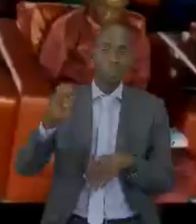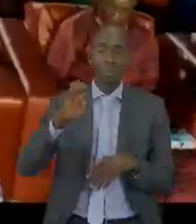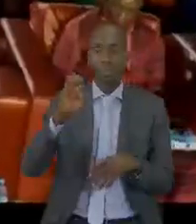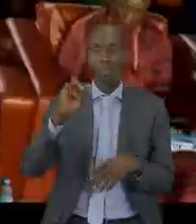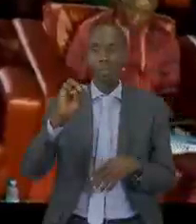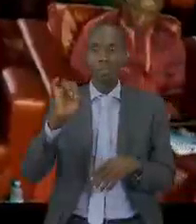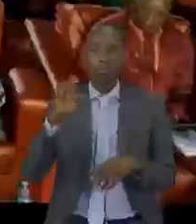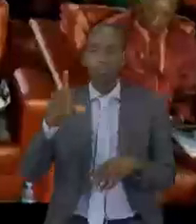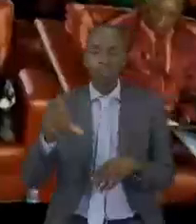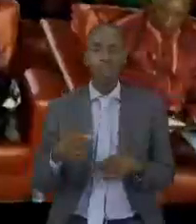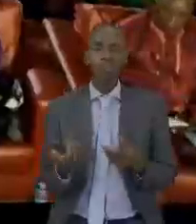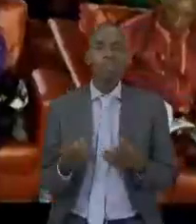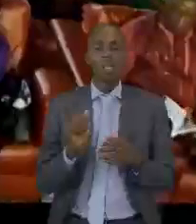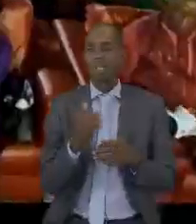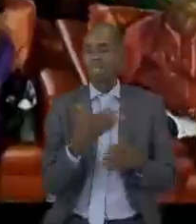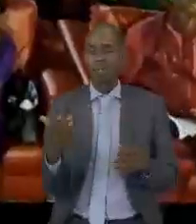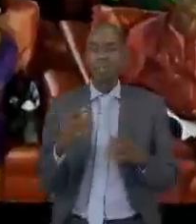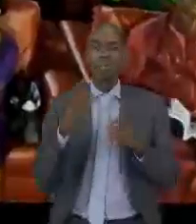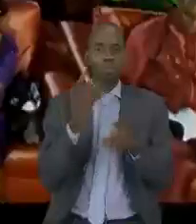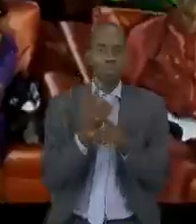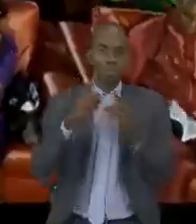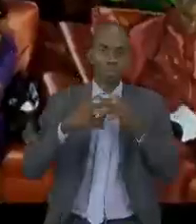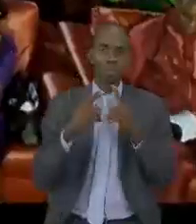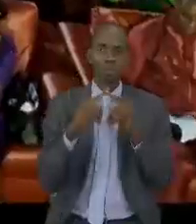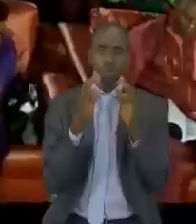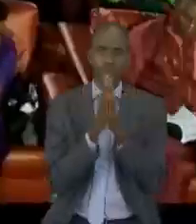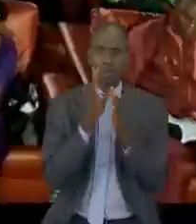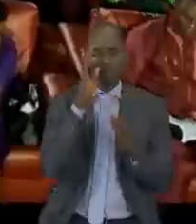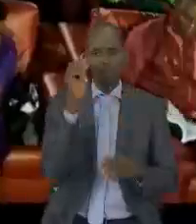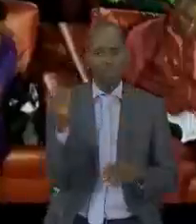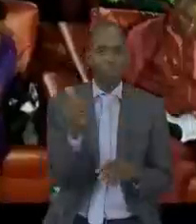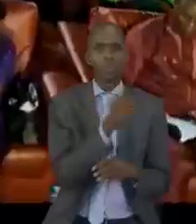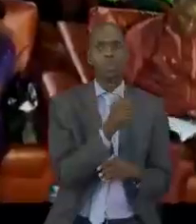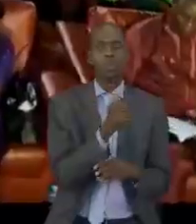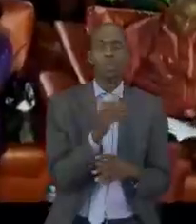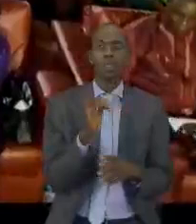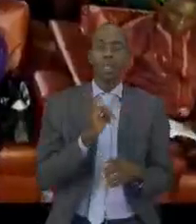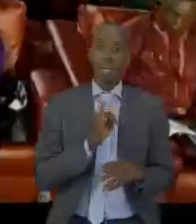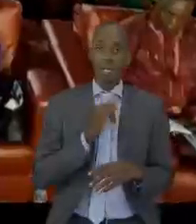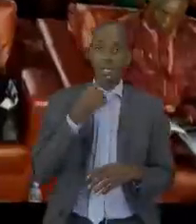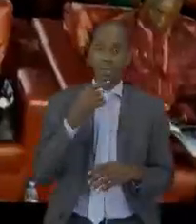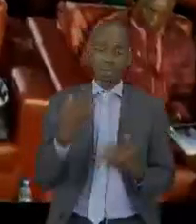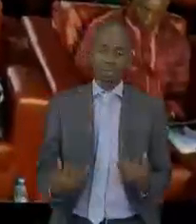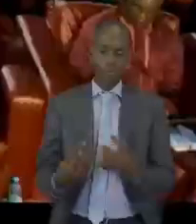Today is my day. What about you?